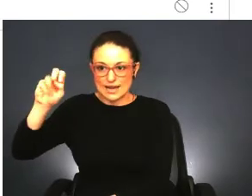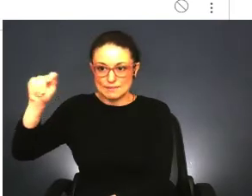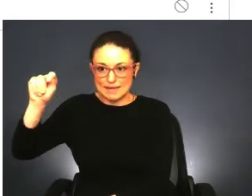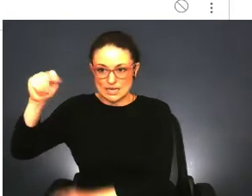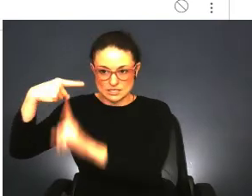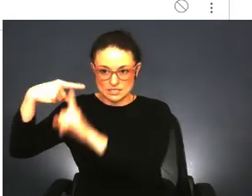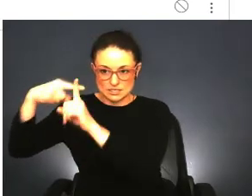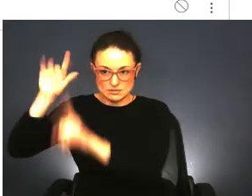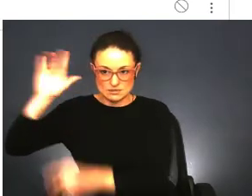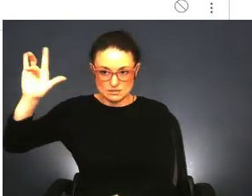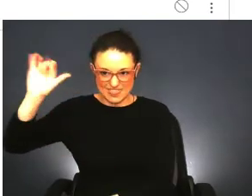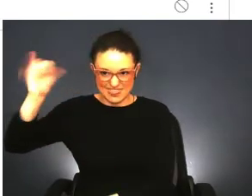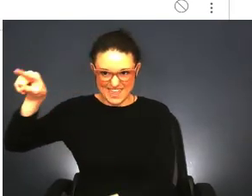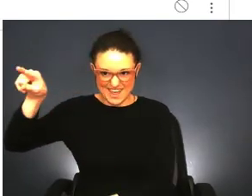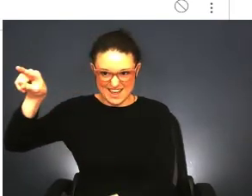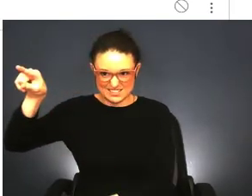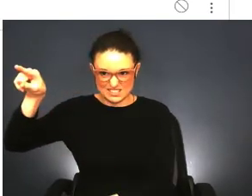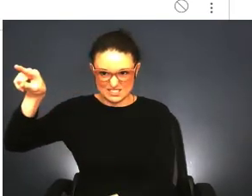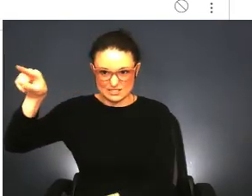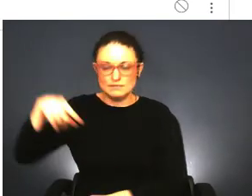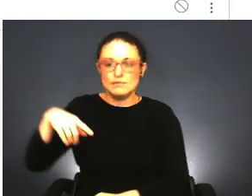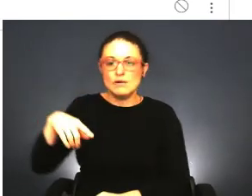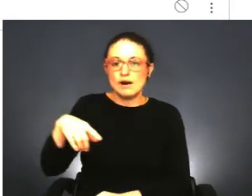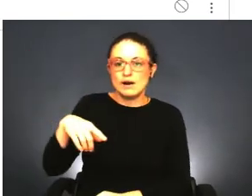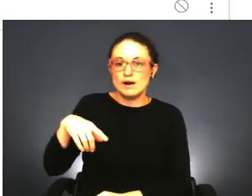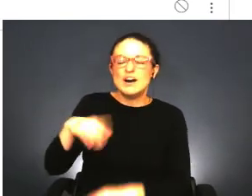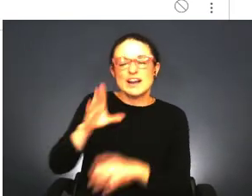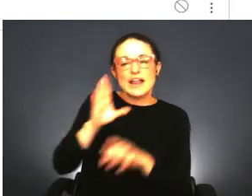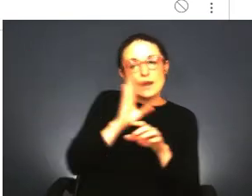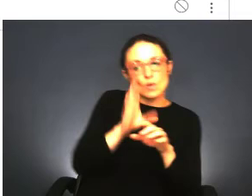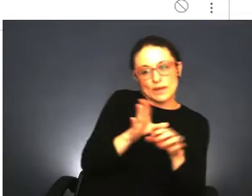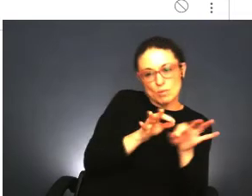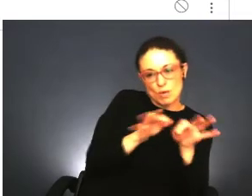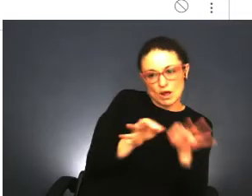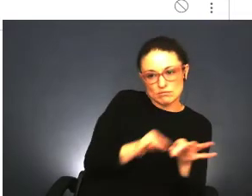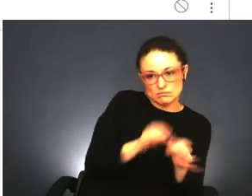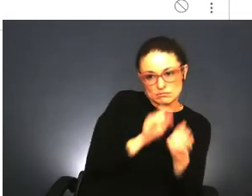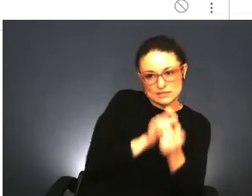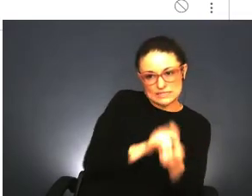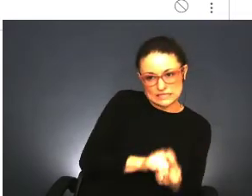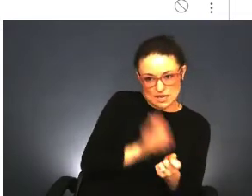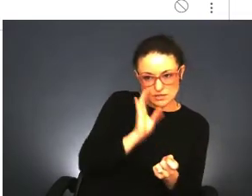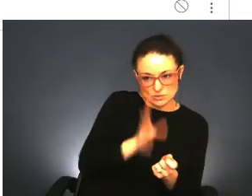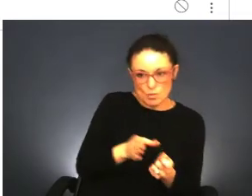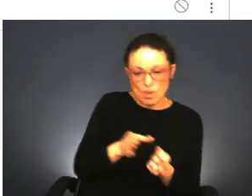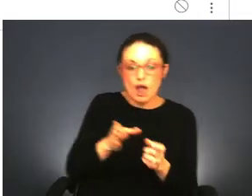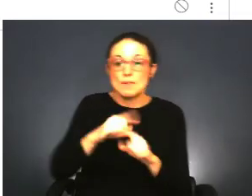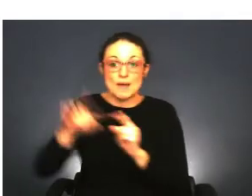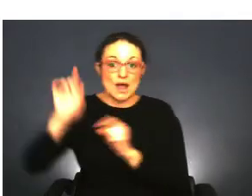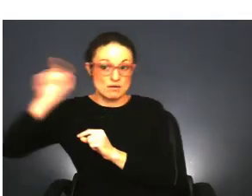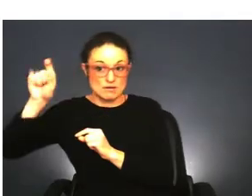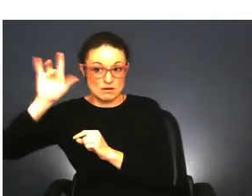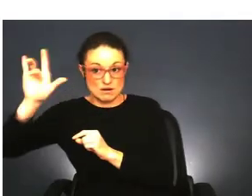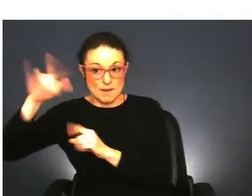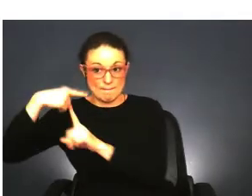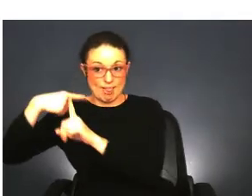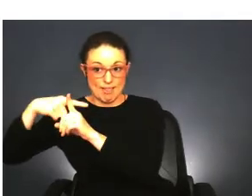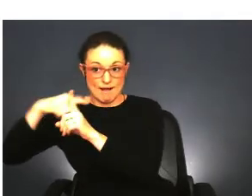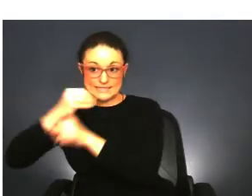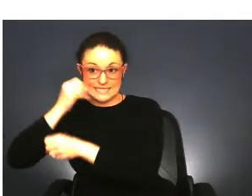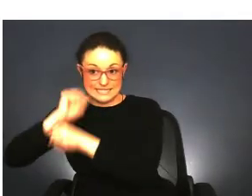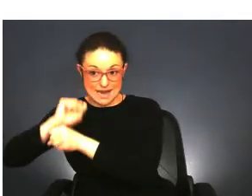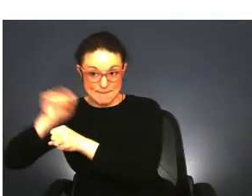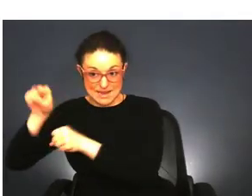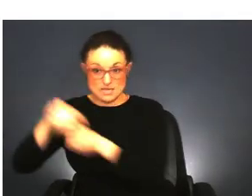them, but we're gonna look at the details of an assignment. So I hit plus assignment, and what I will